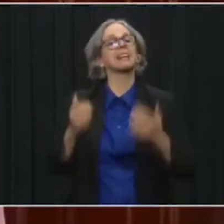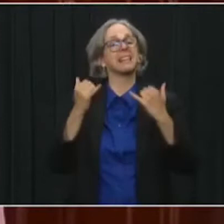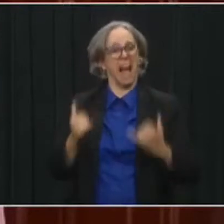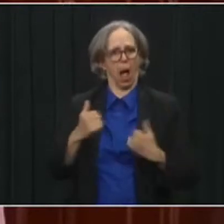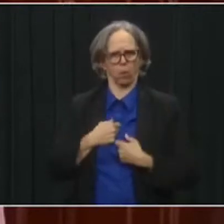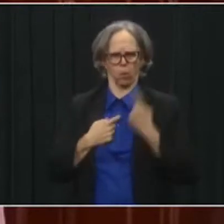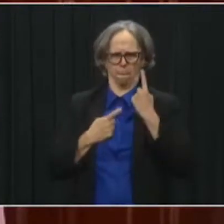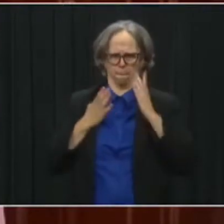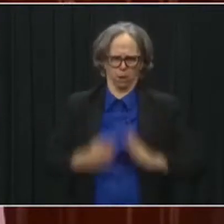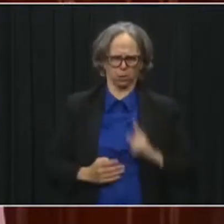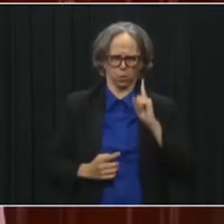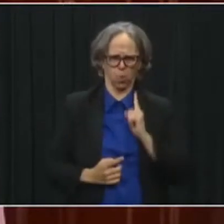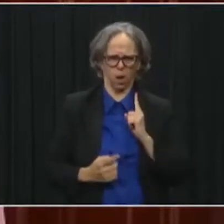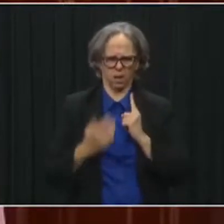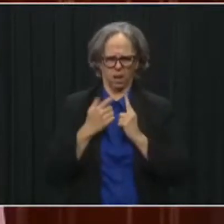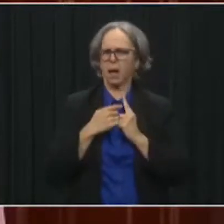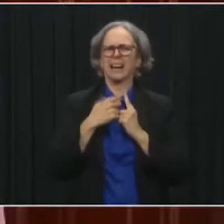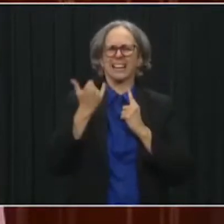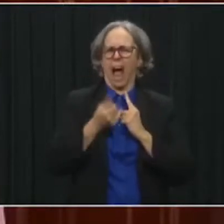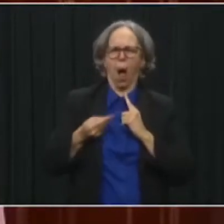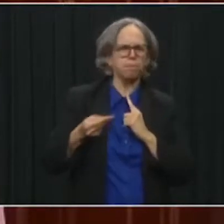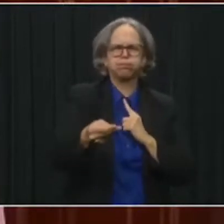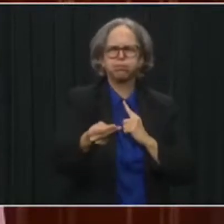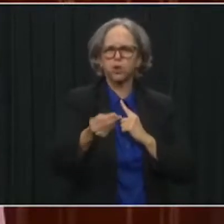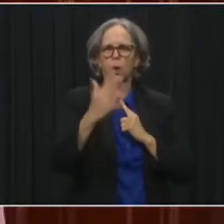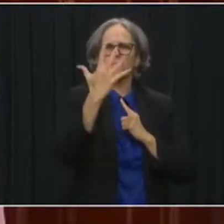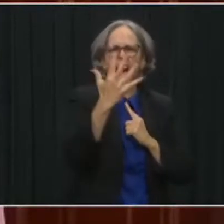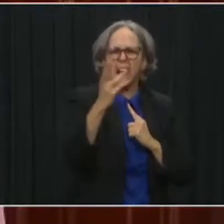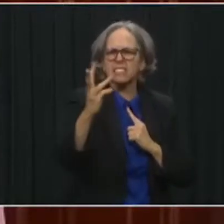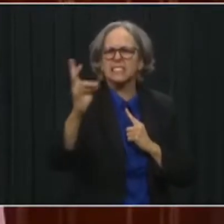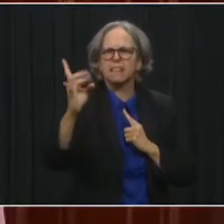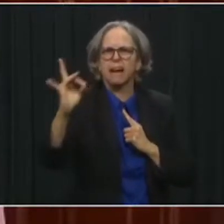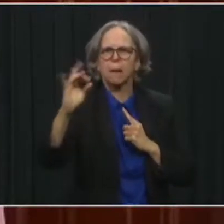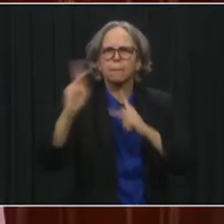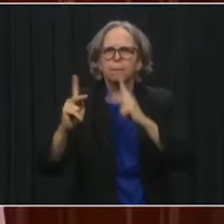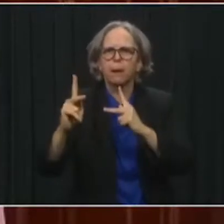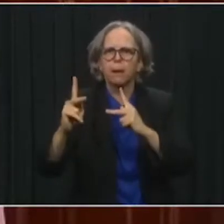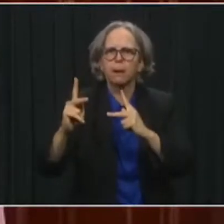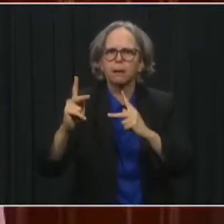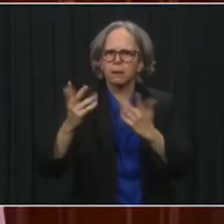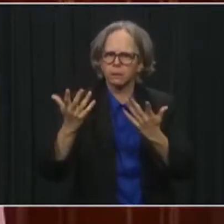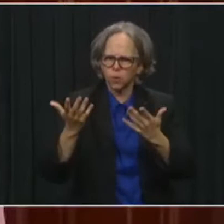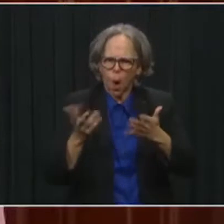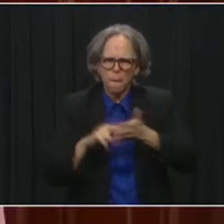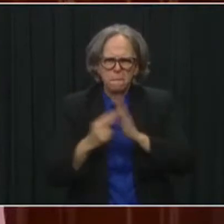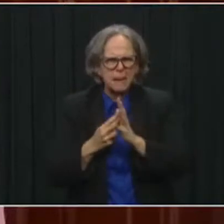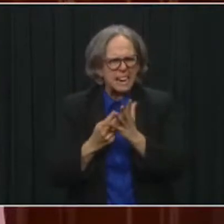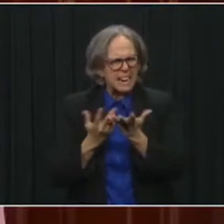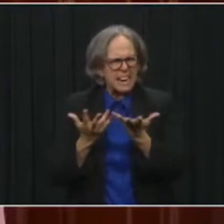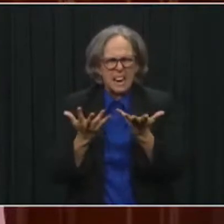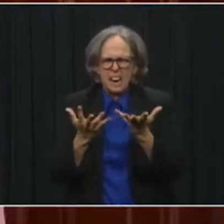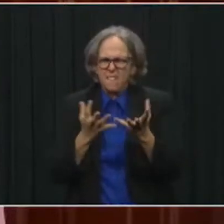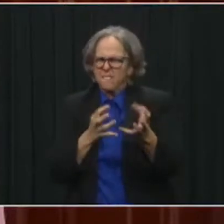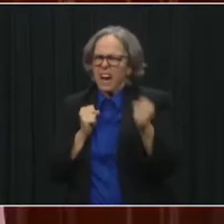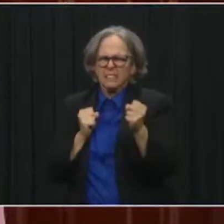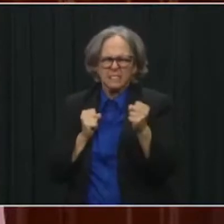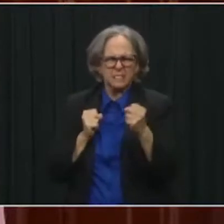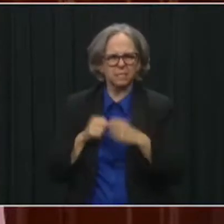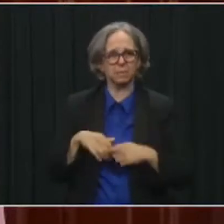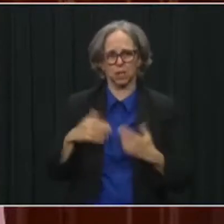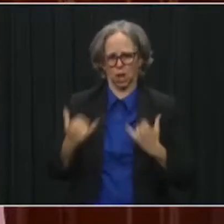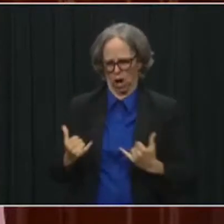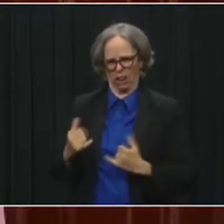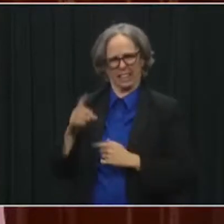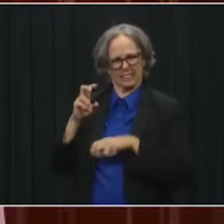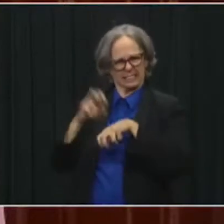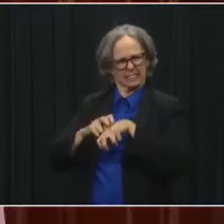of thinking about it is that the Delta variant is now more contagious than the common cold or